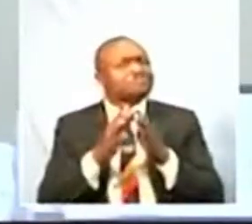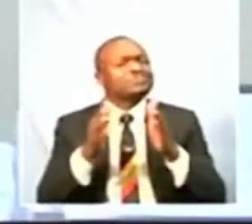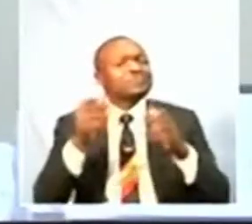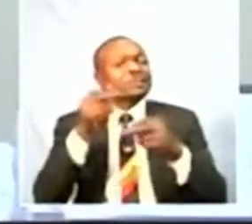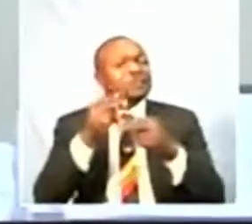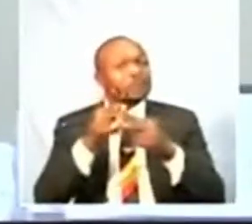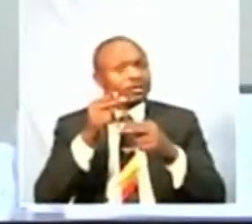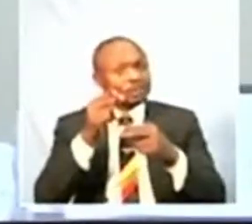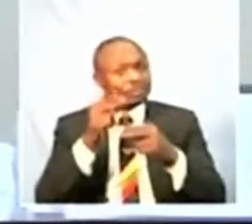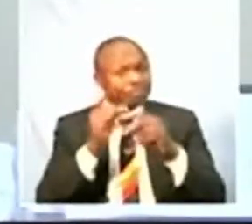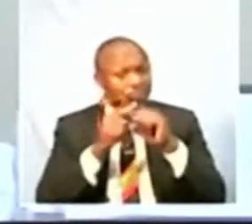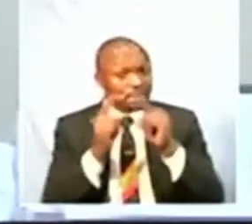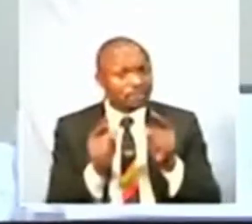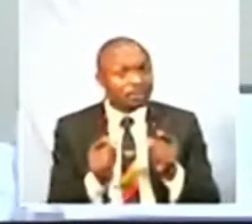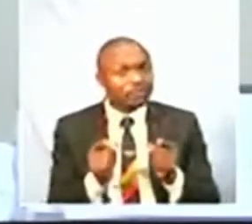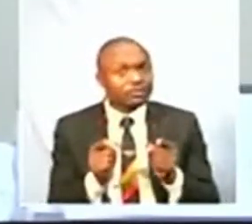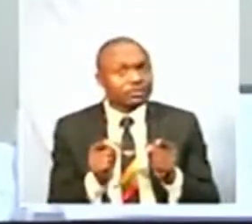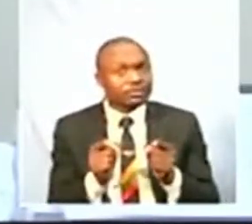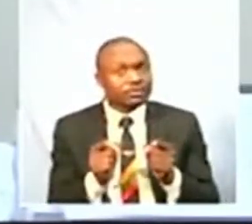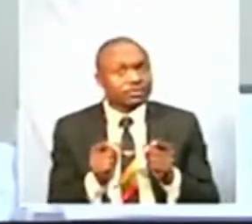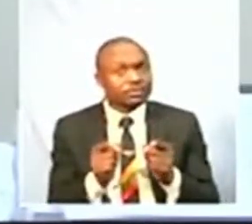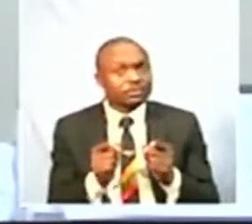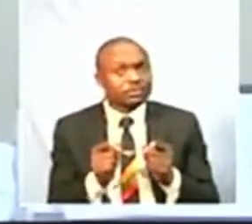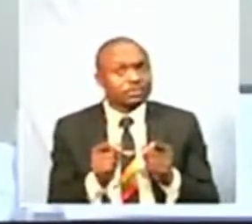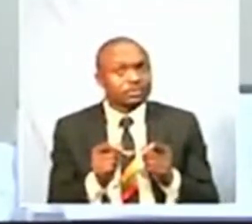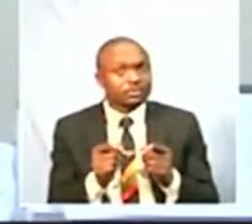But are we living